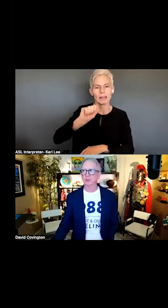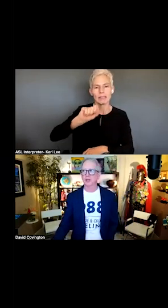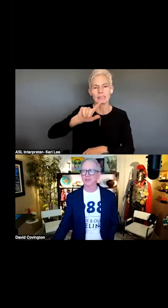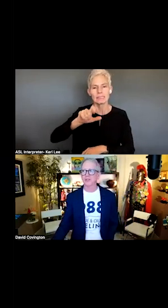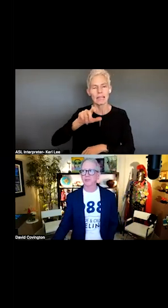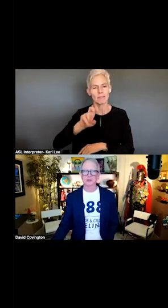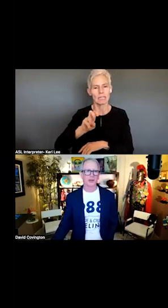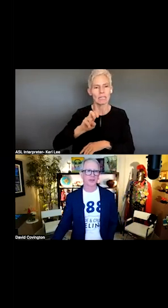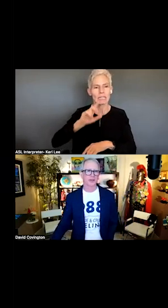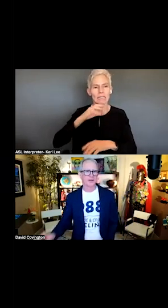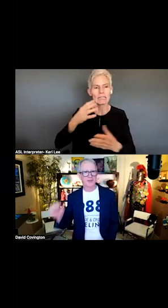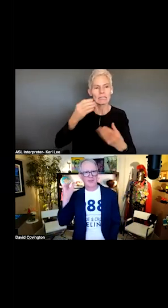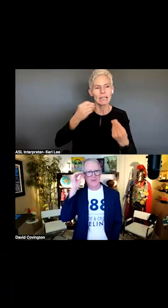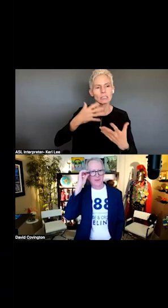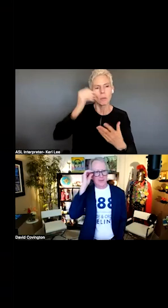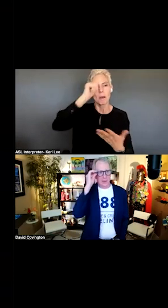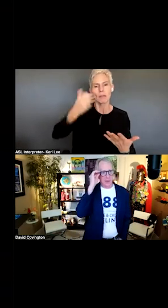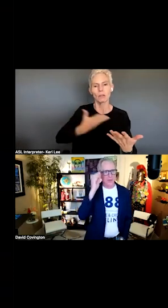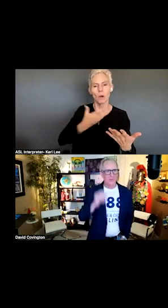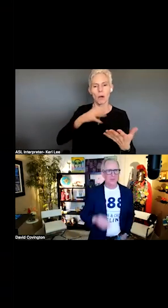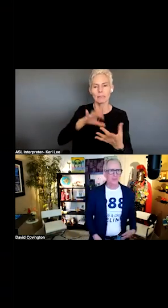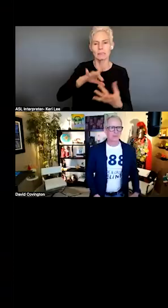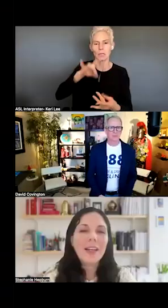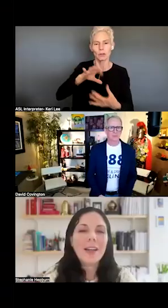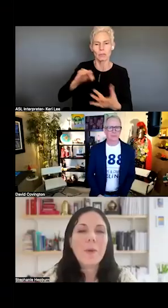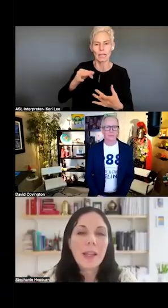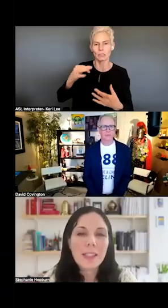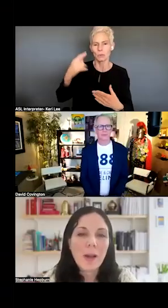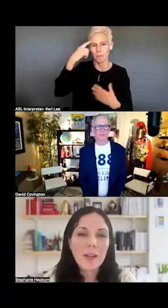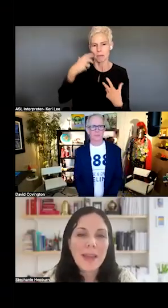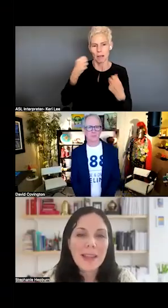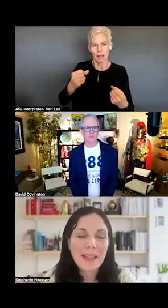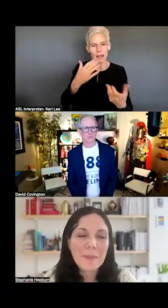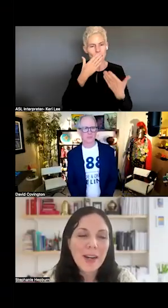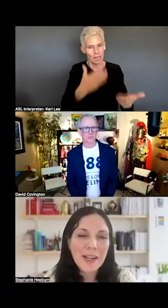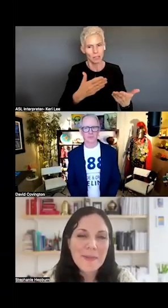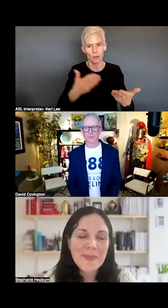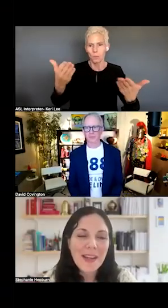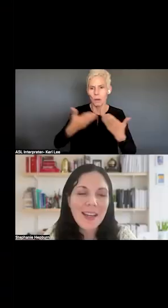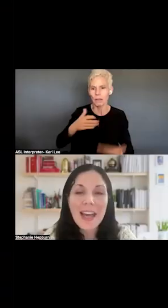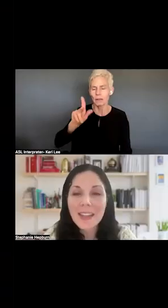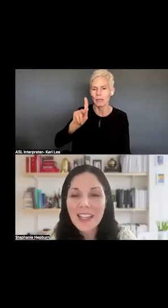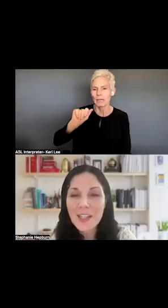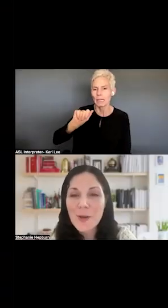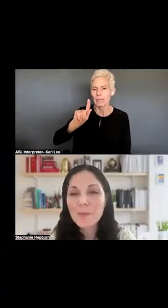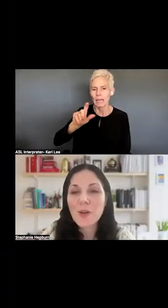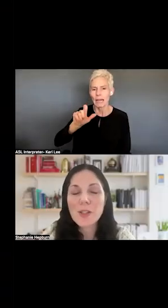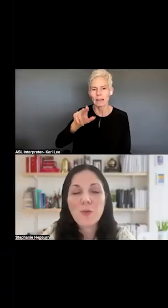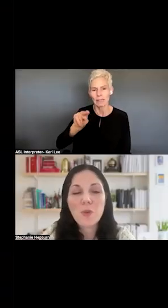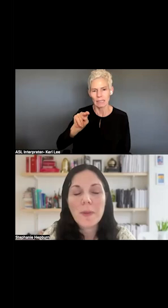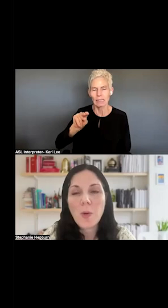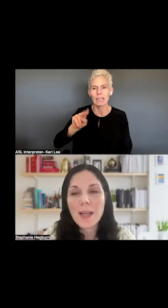Aloha spirit in mental health. Thanks, David. So I'd like to welcome Kathleen Merriam. Kathleen, you